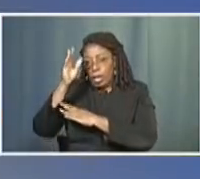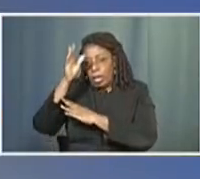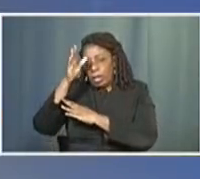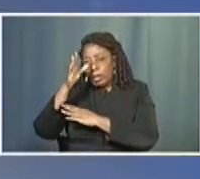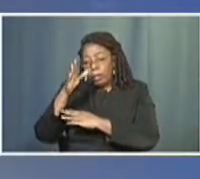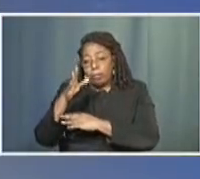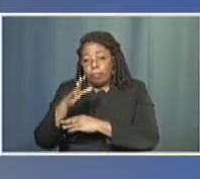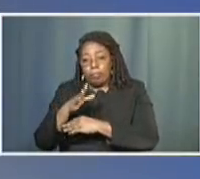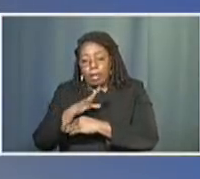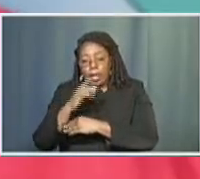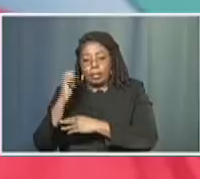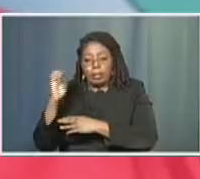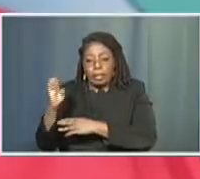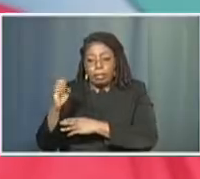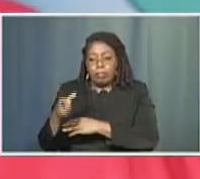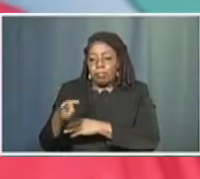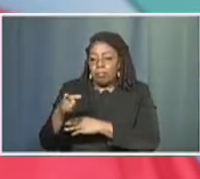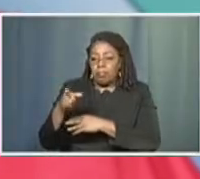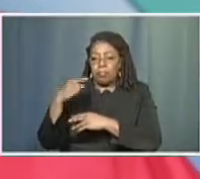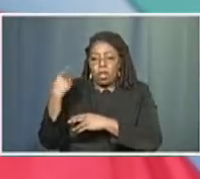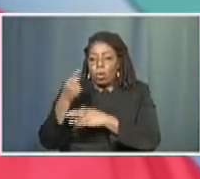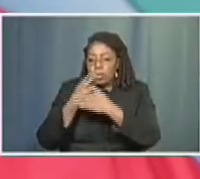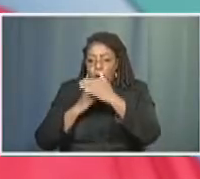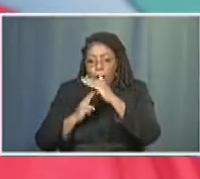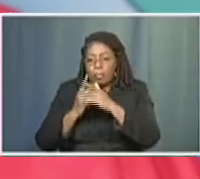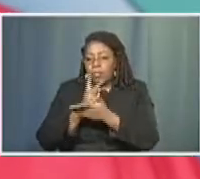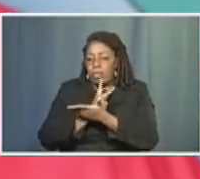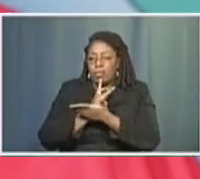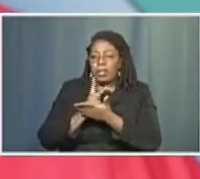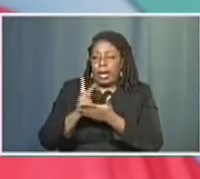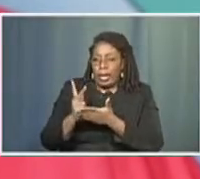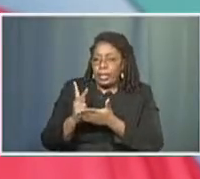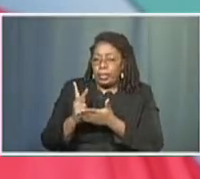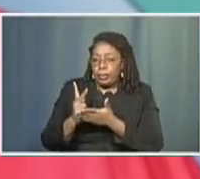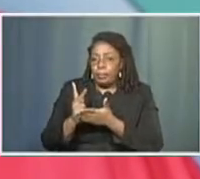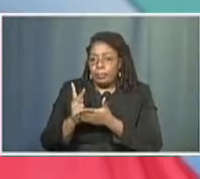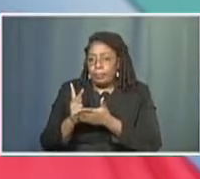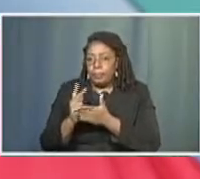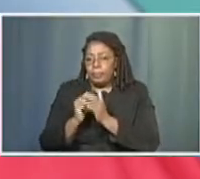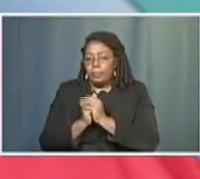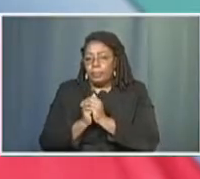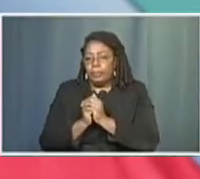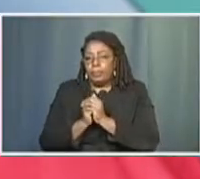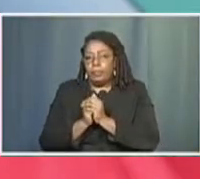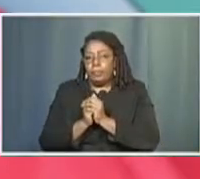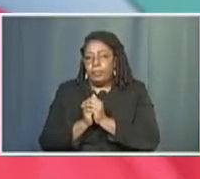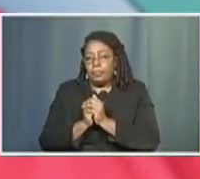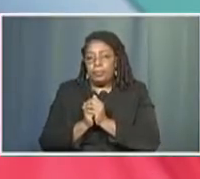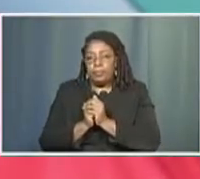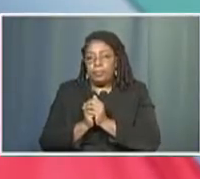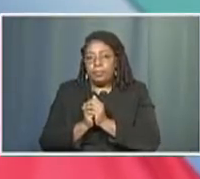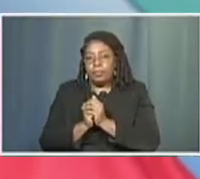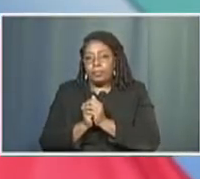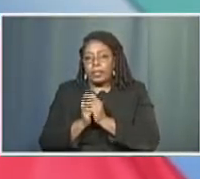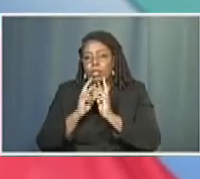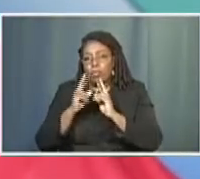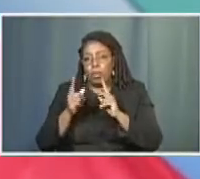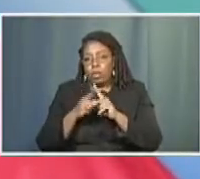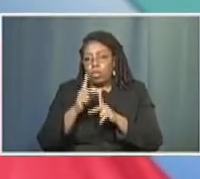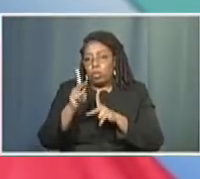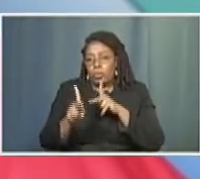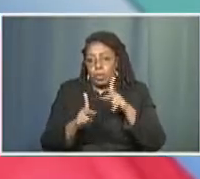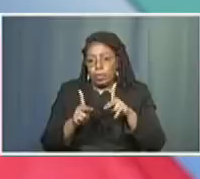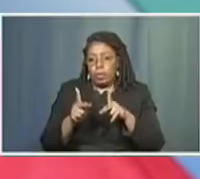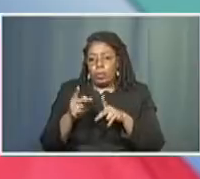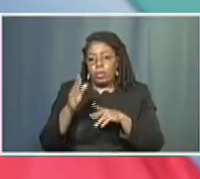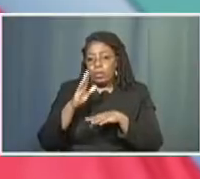was always, humble, kind, and courteous in his response to people. When he